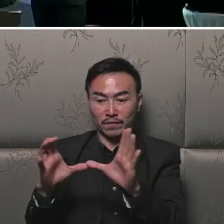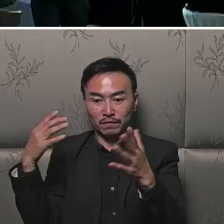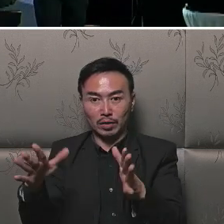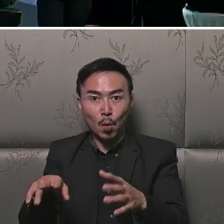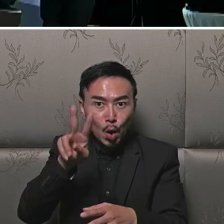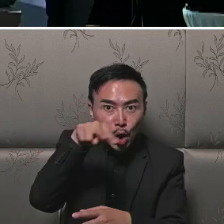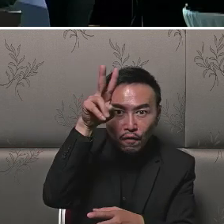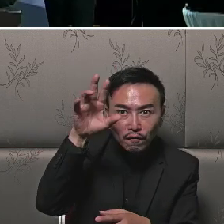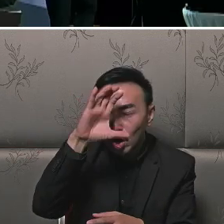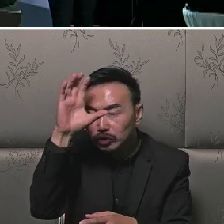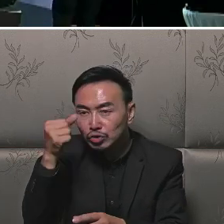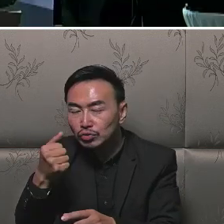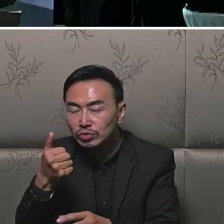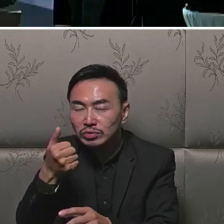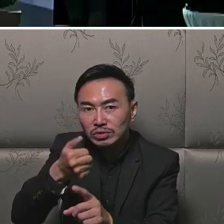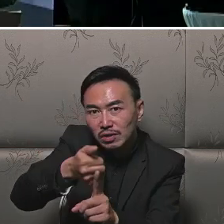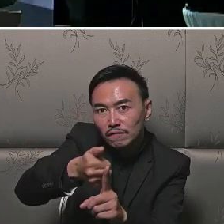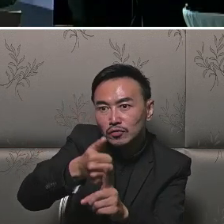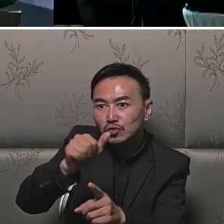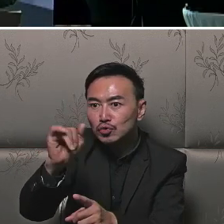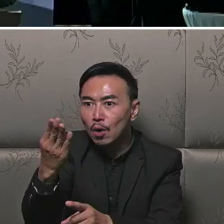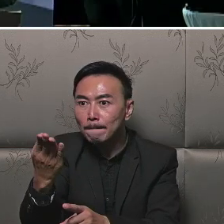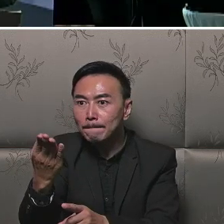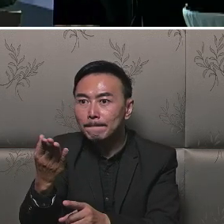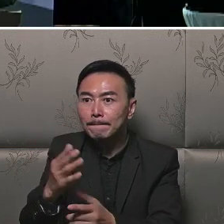us a little bit more on that?